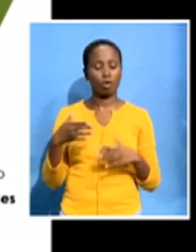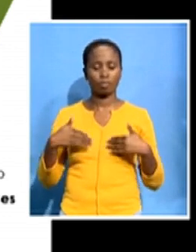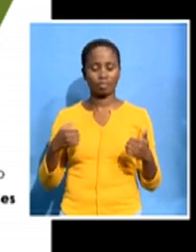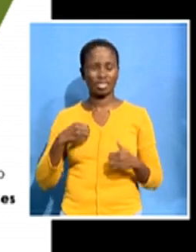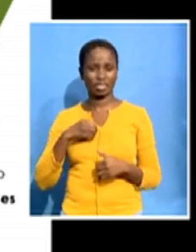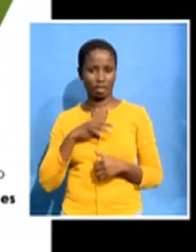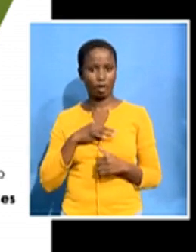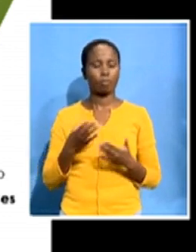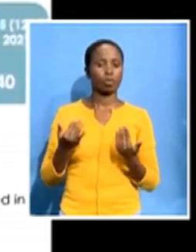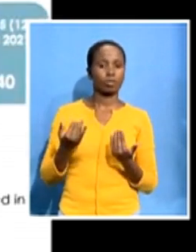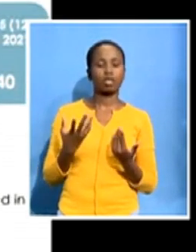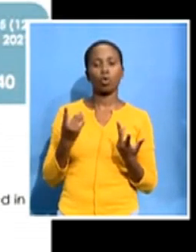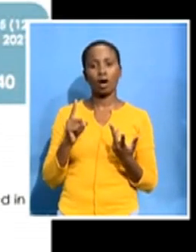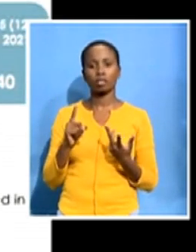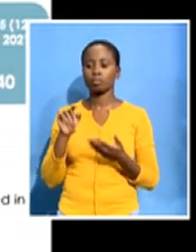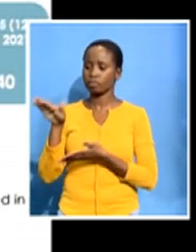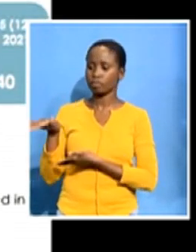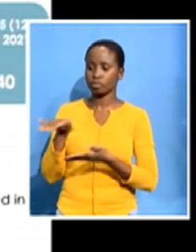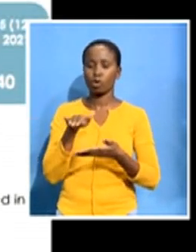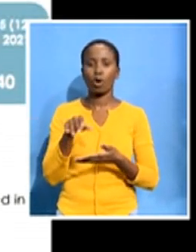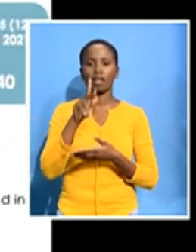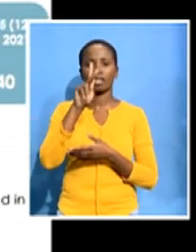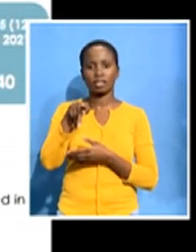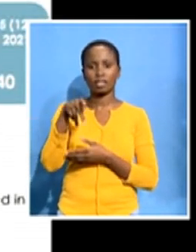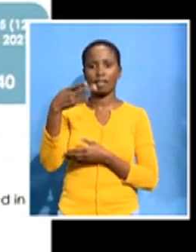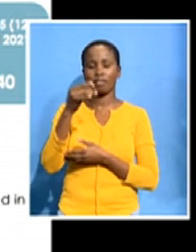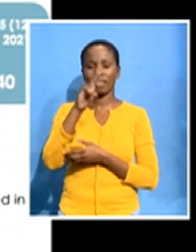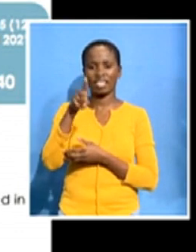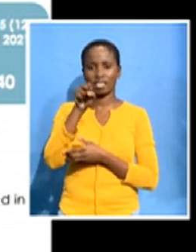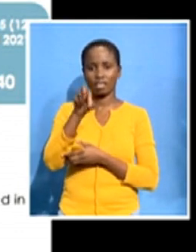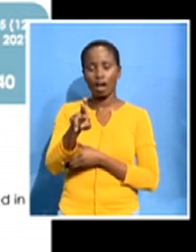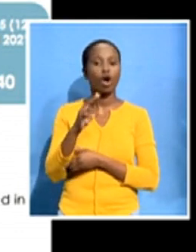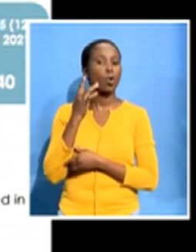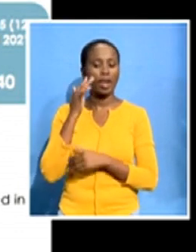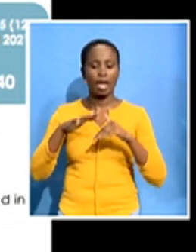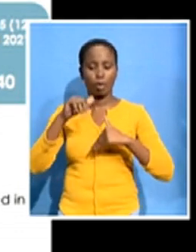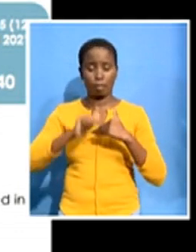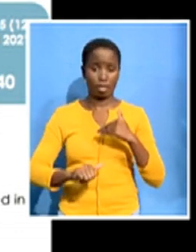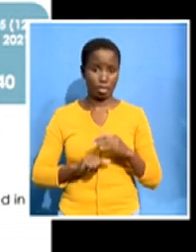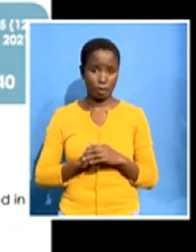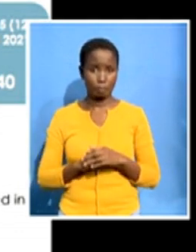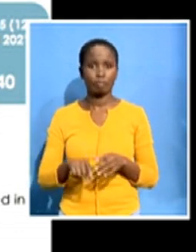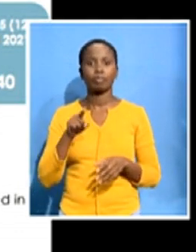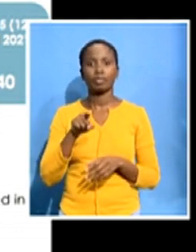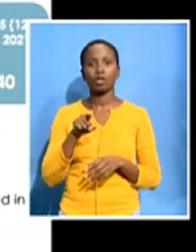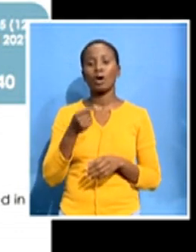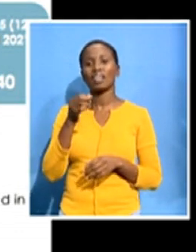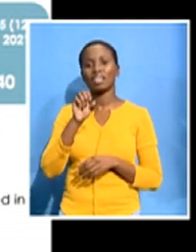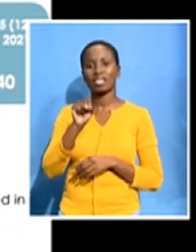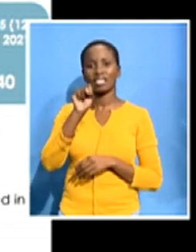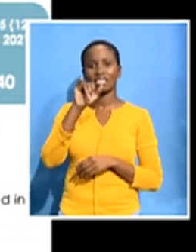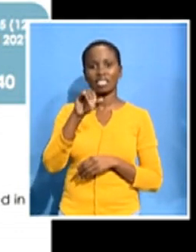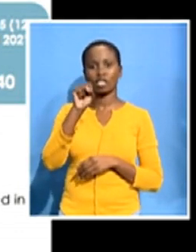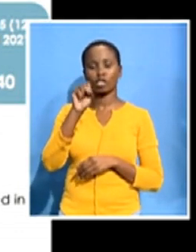doses by mid-April. And this is just a SONKI update. You can then see since the launch, we have had